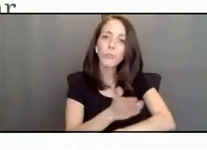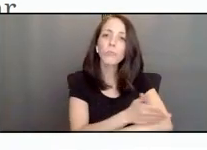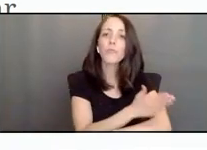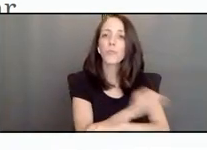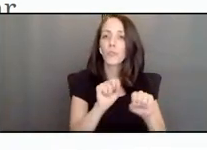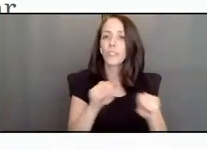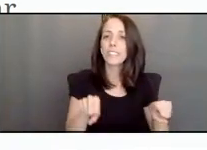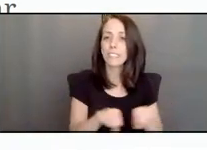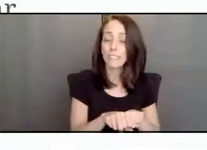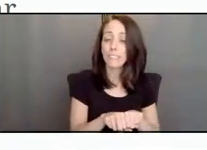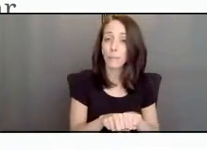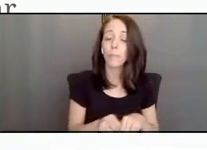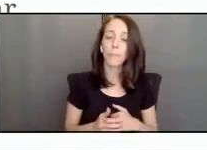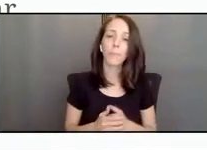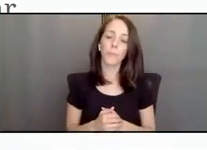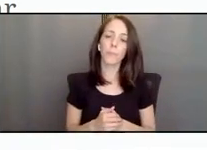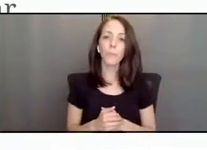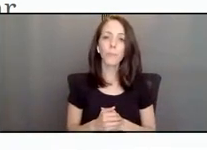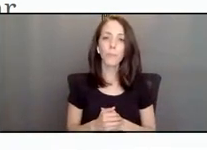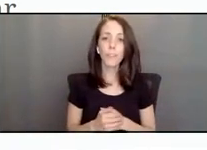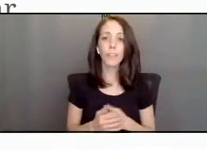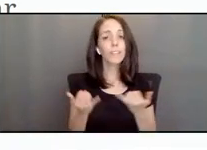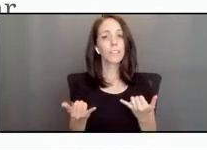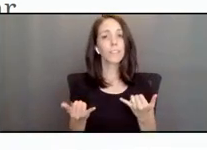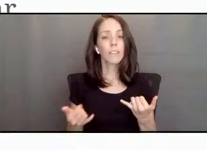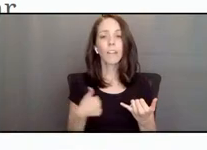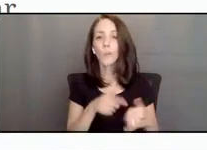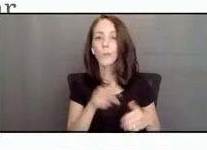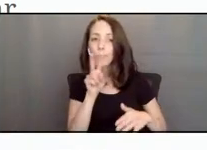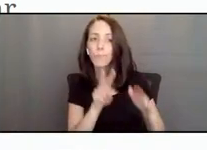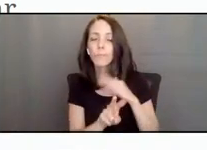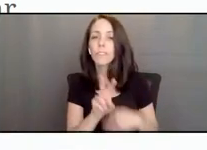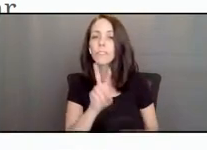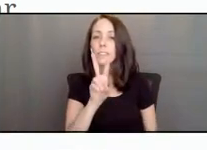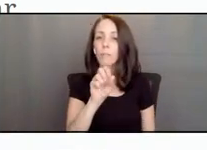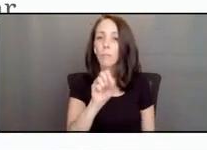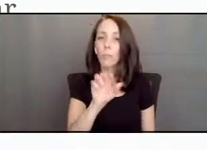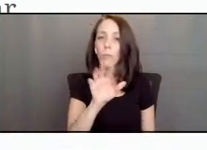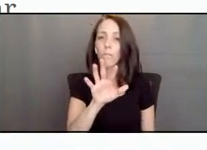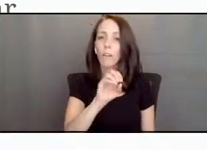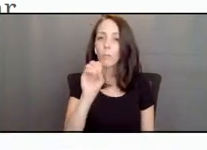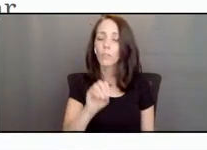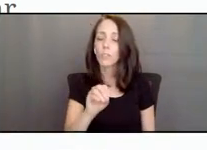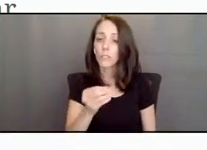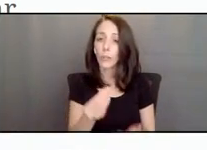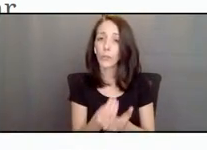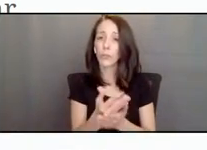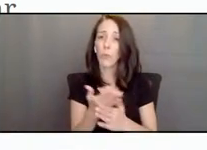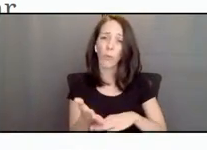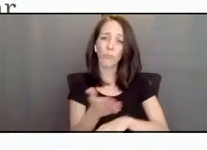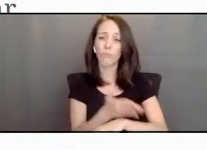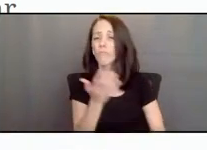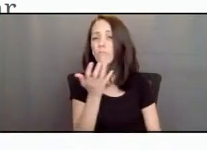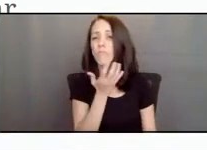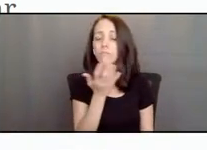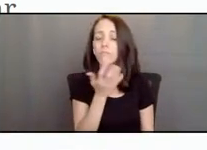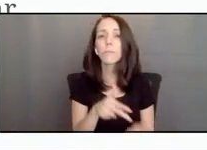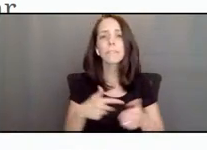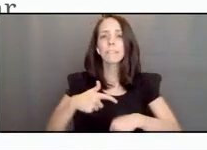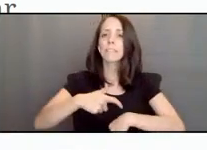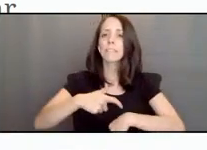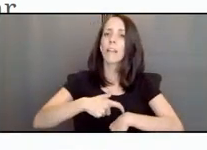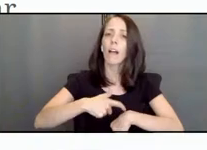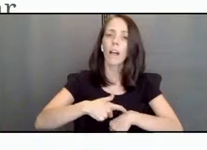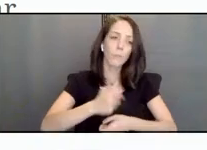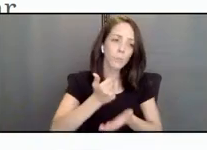heard today that we're forecasting a 7.5% growth. It is time to make faculty salaries